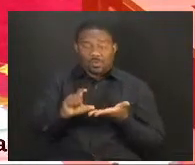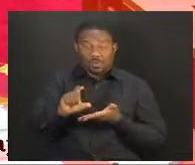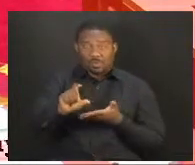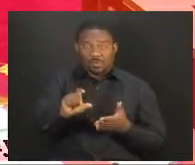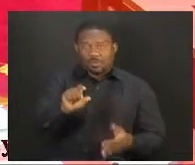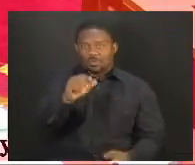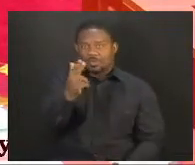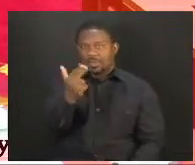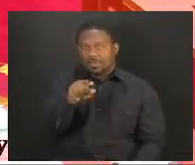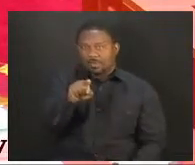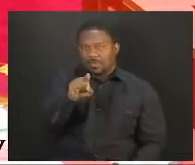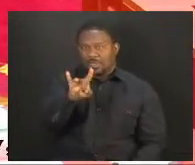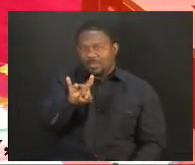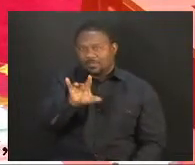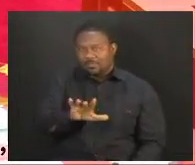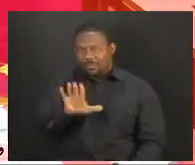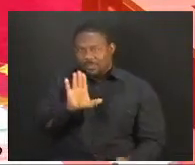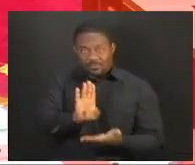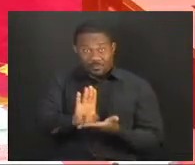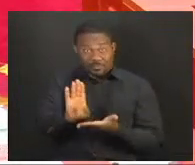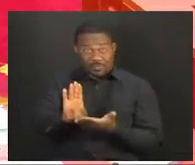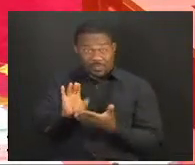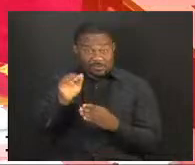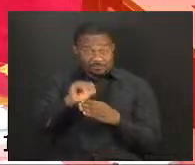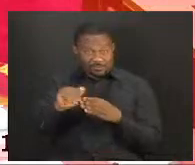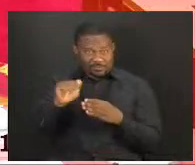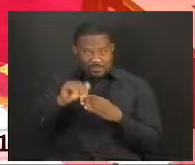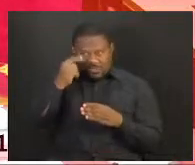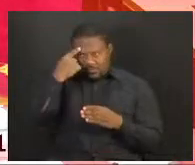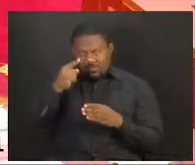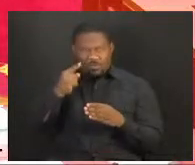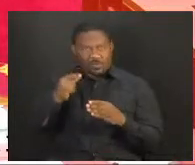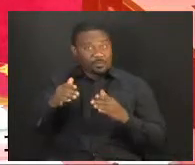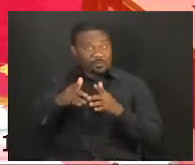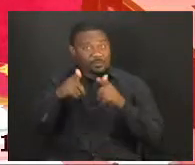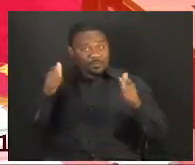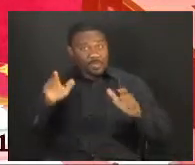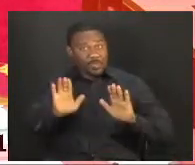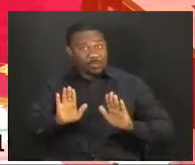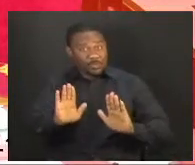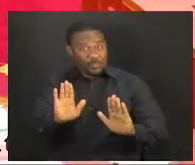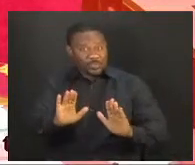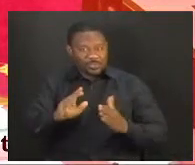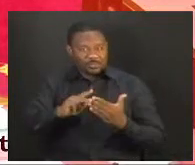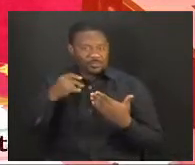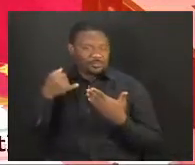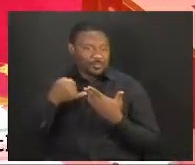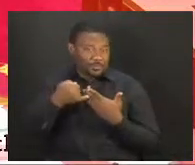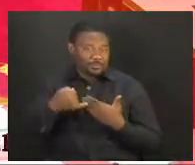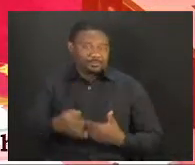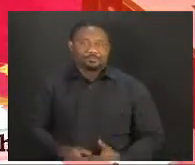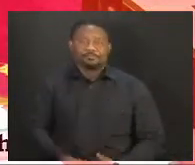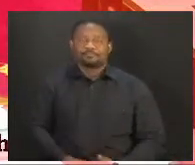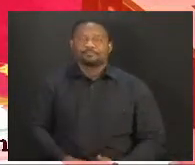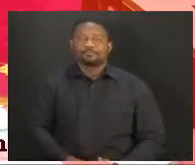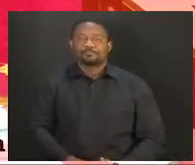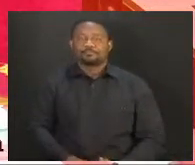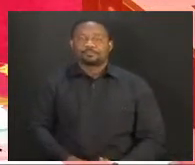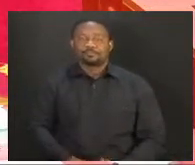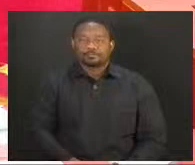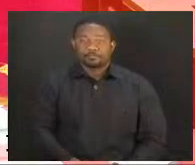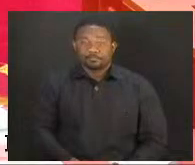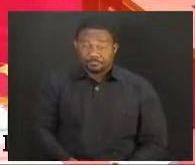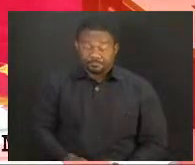13.85 billion Ghana cedis for Big Push project. Mr. Speaker, we